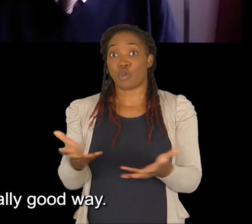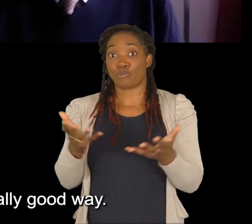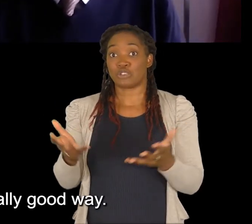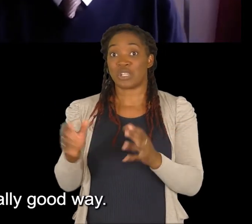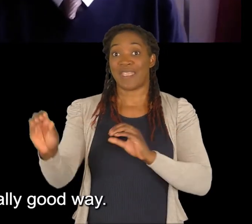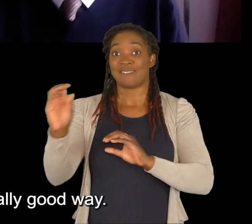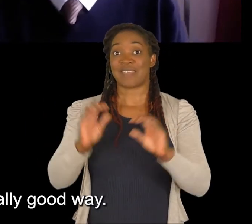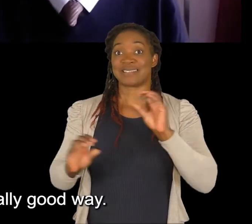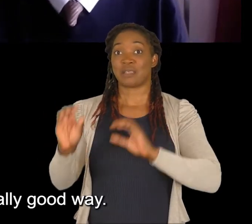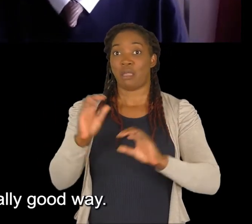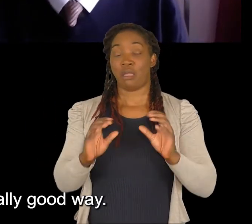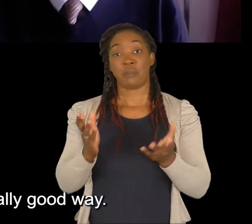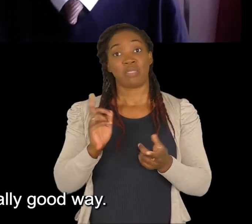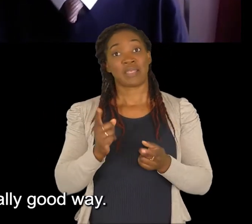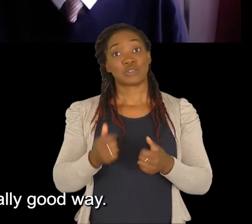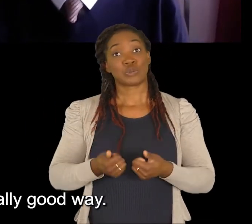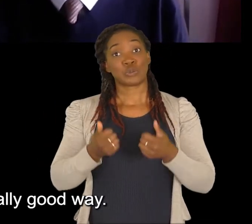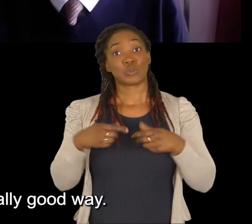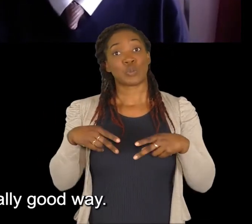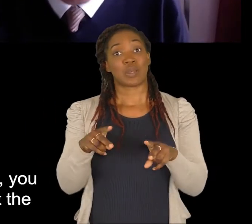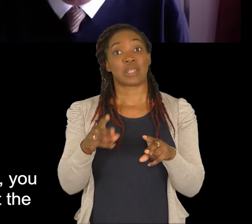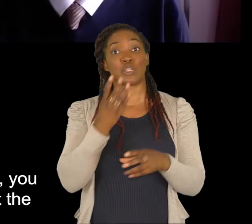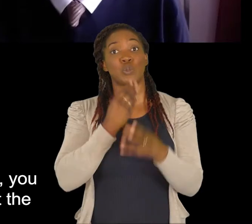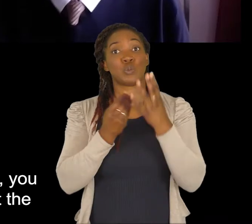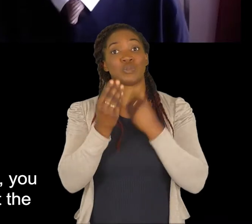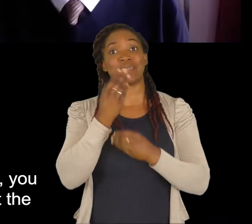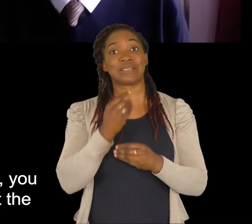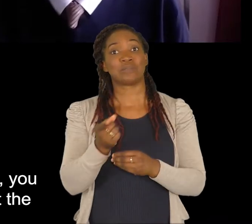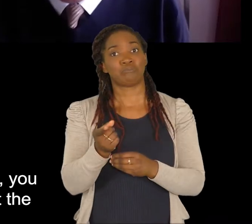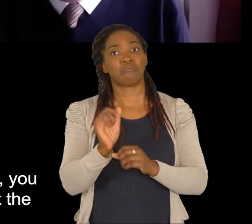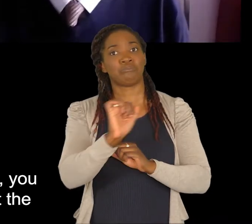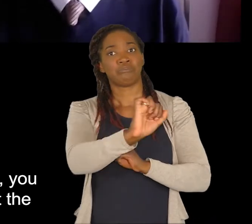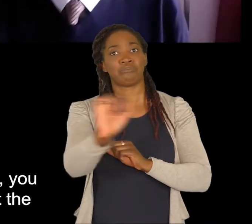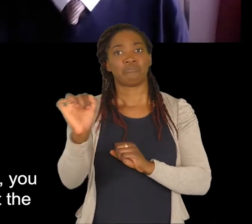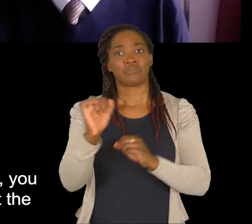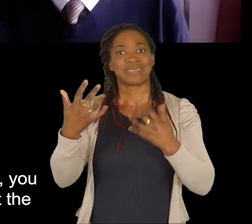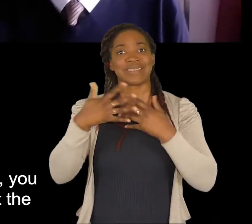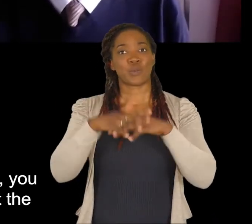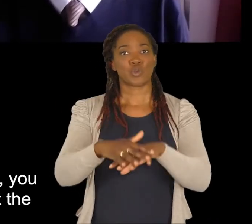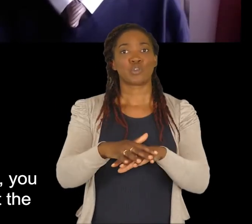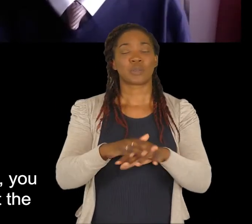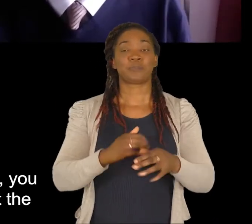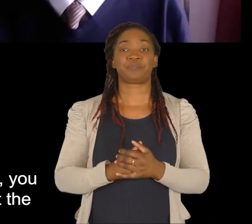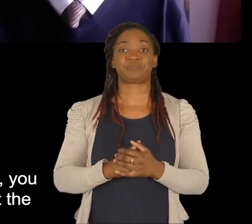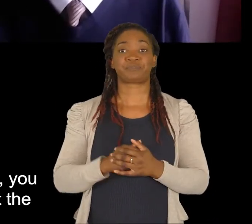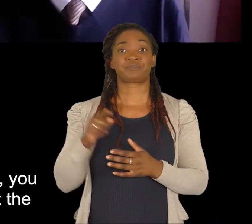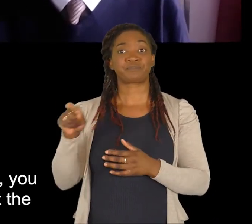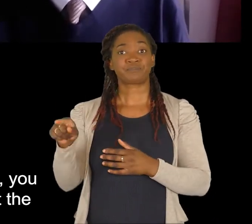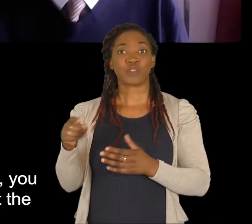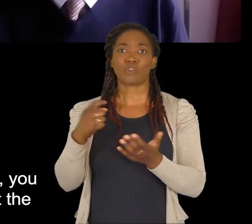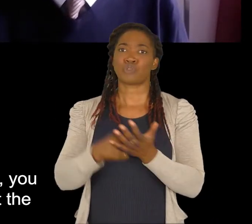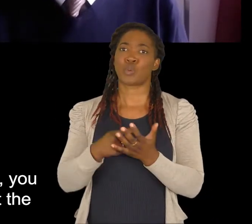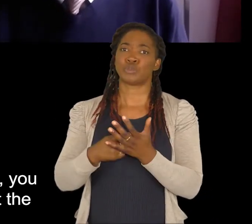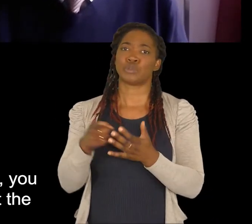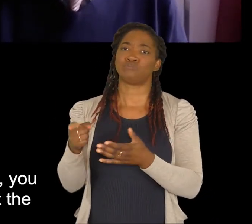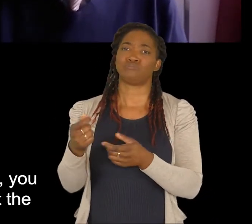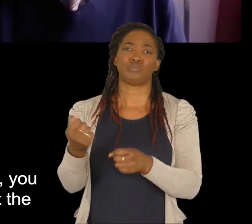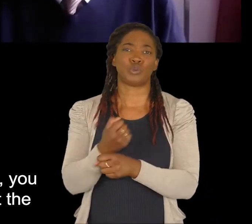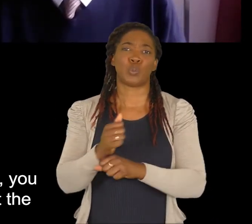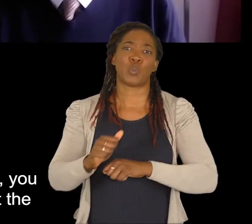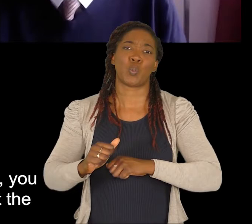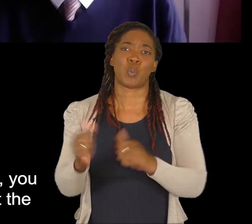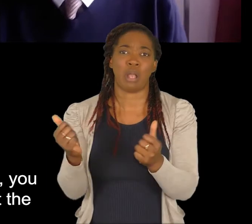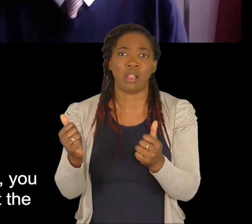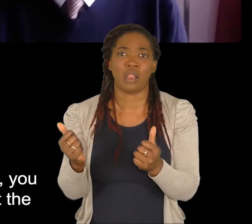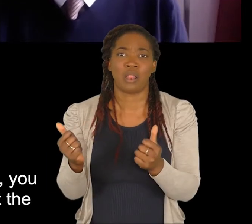forth. But that's a really good way, using your network. Okay, and this is something, Rosa, you do amazingly